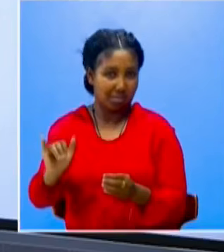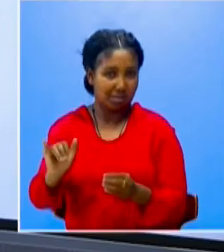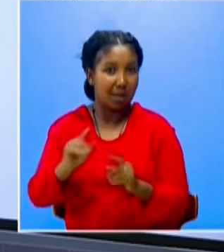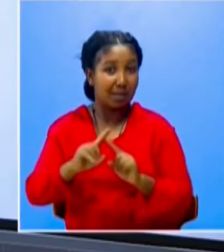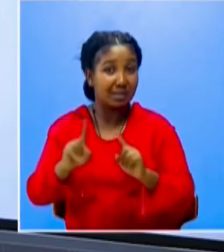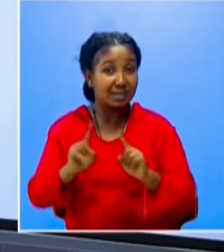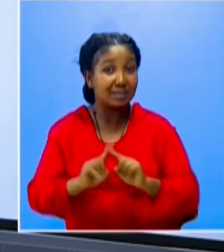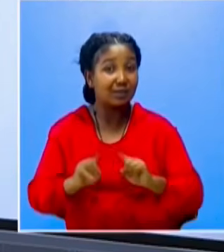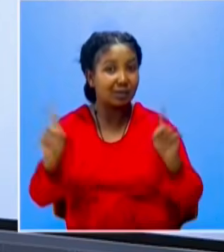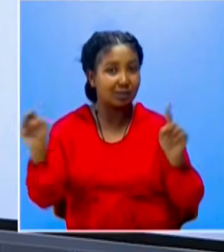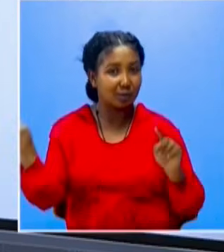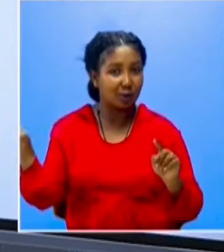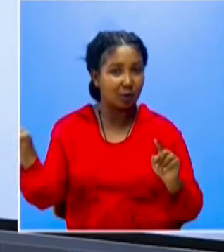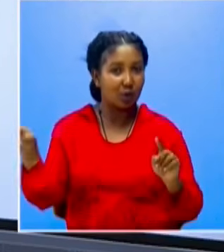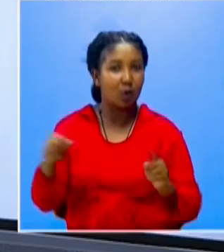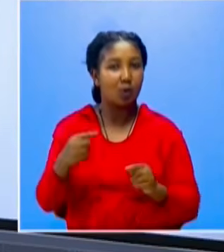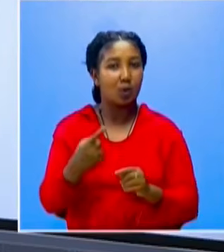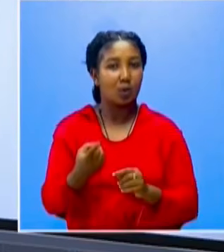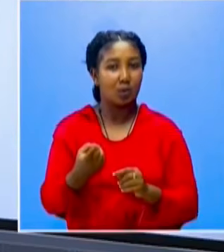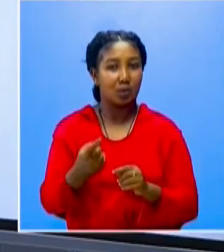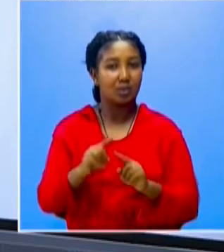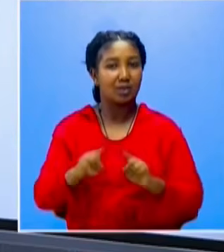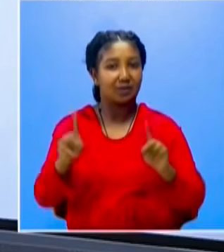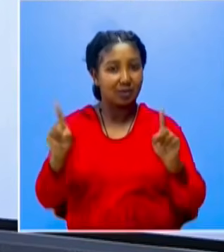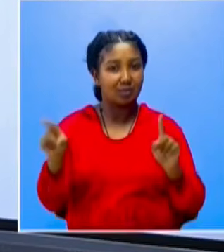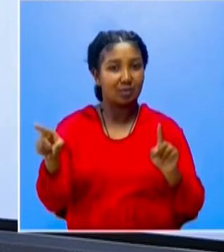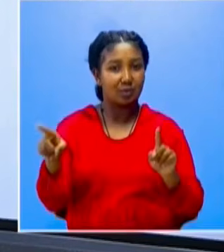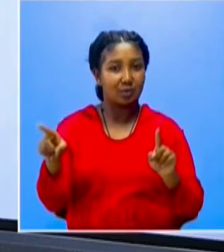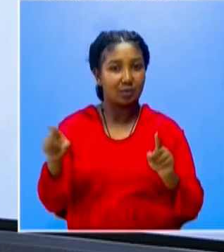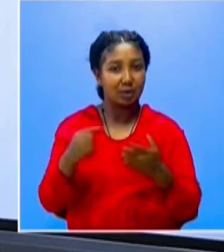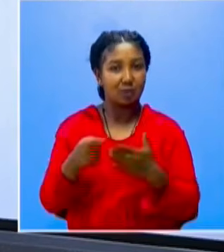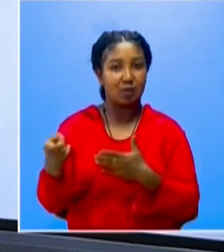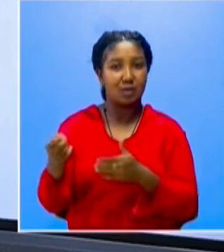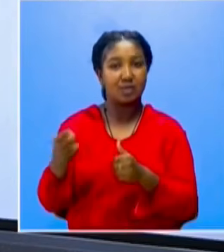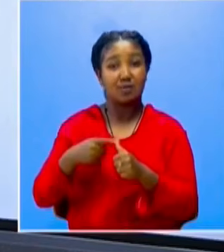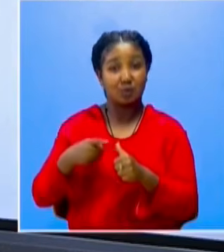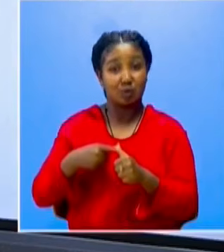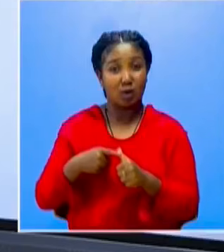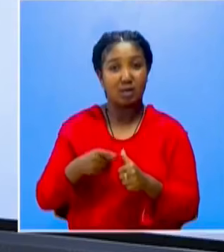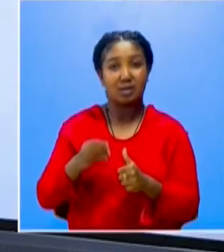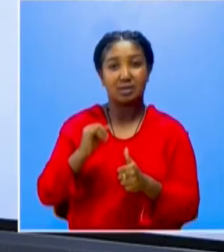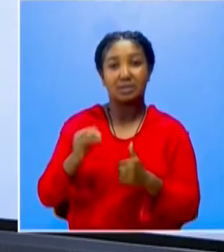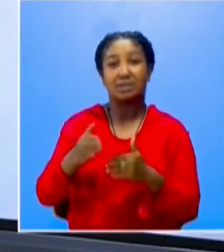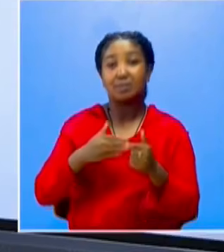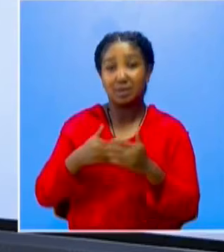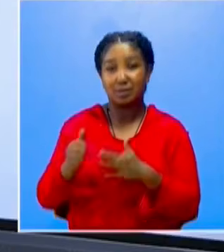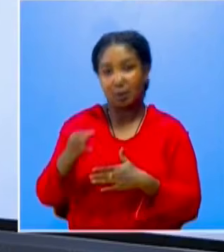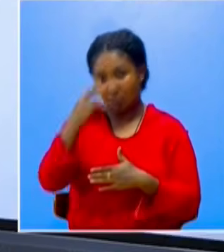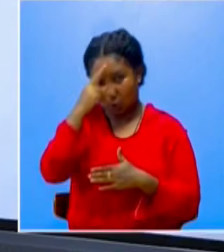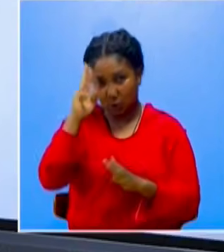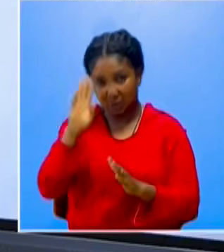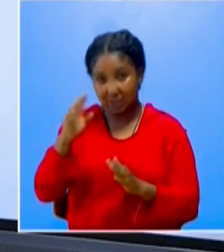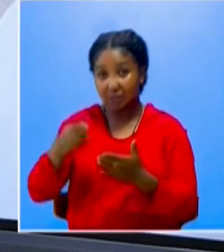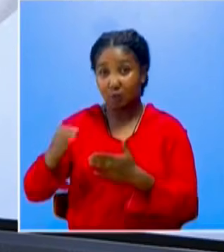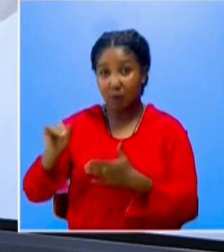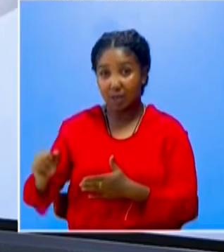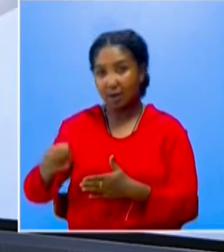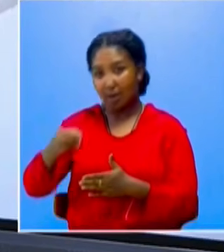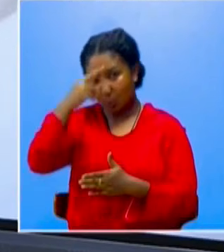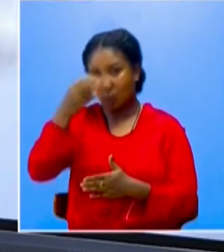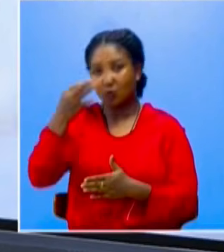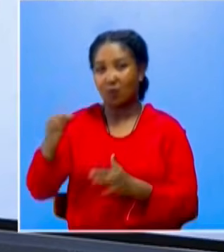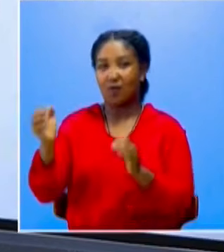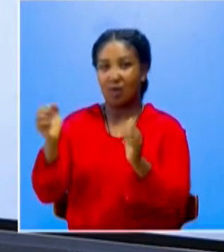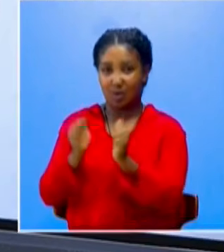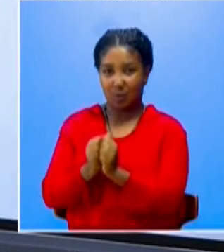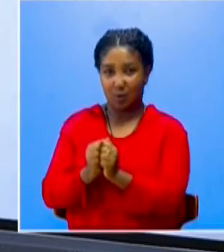But the difference is on the, on this one. On the first one, it was simply what? Because. But this one, because of.